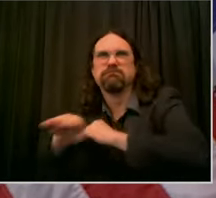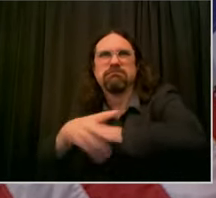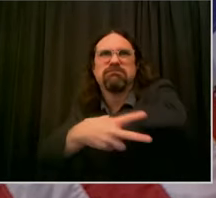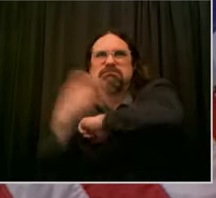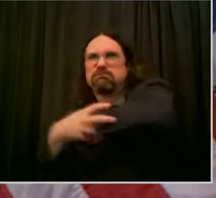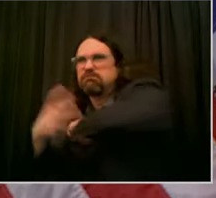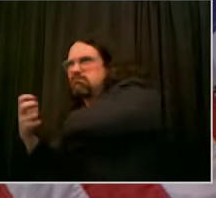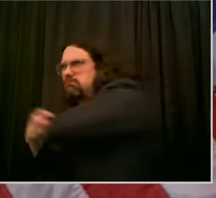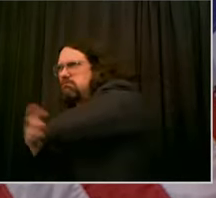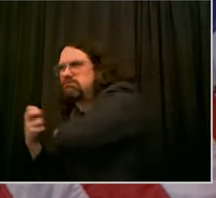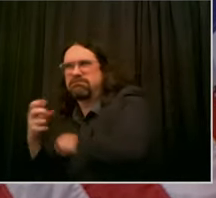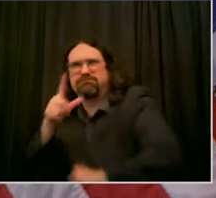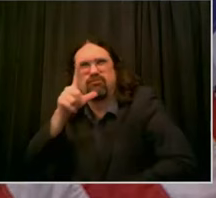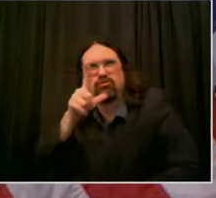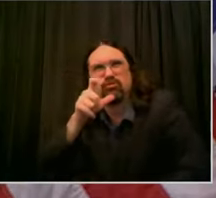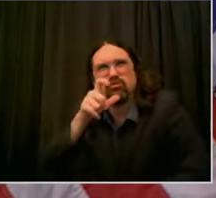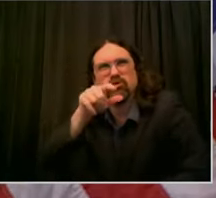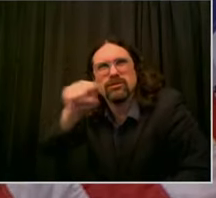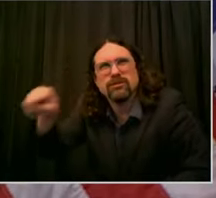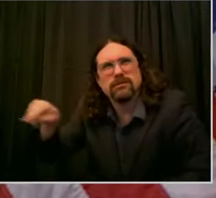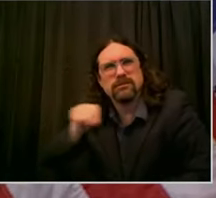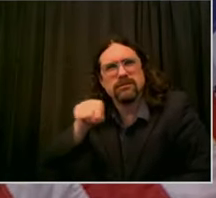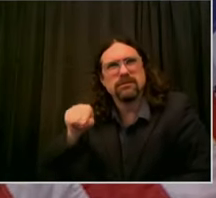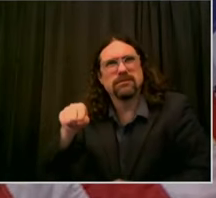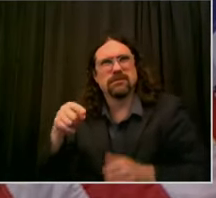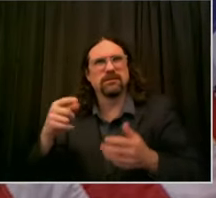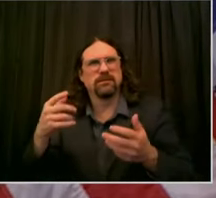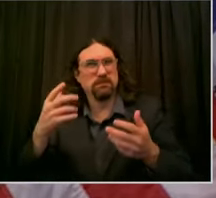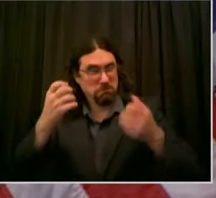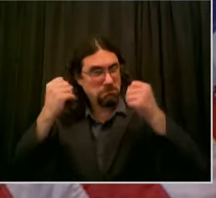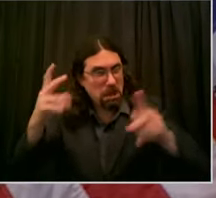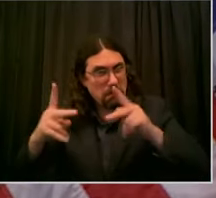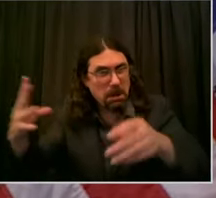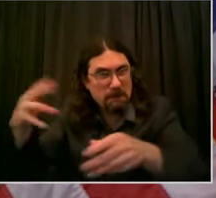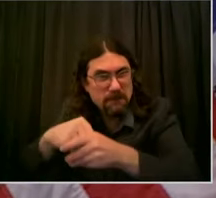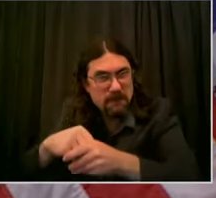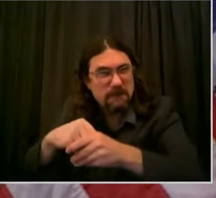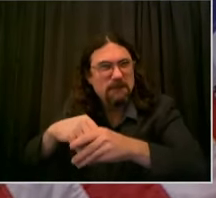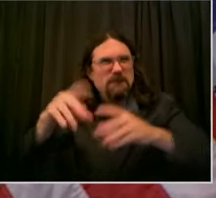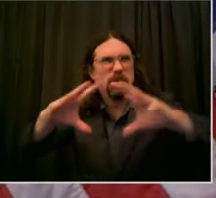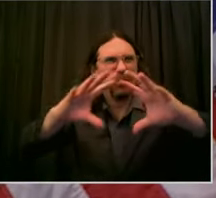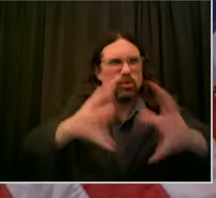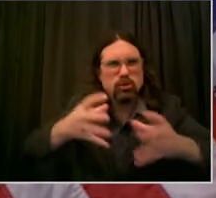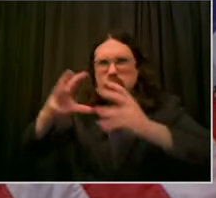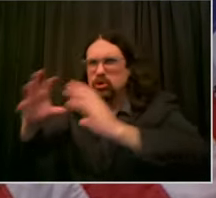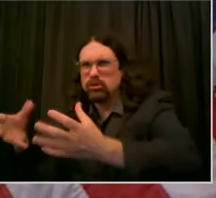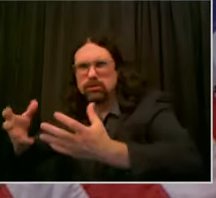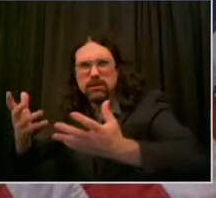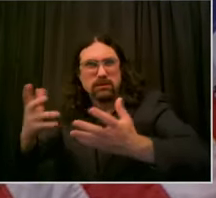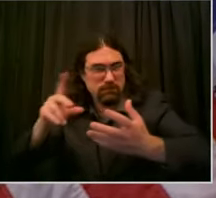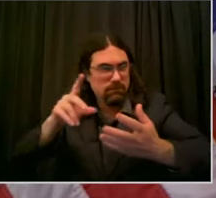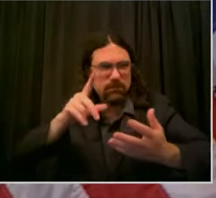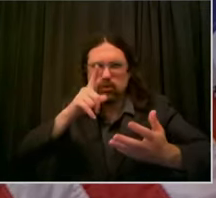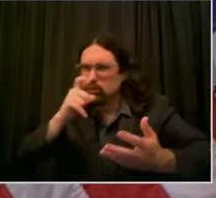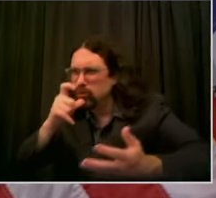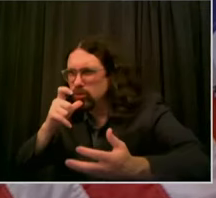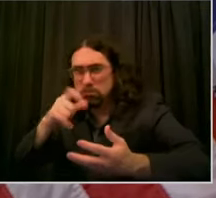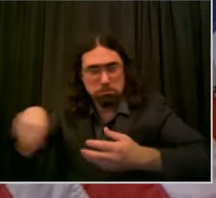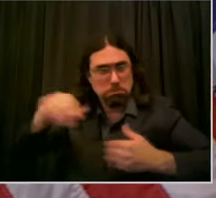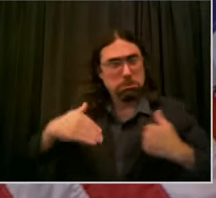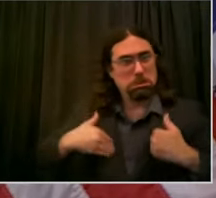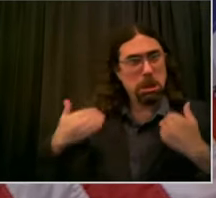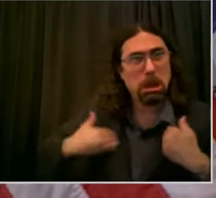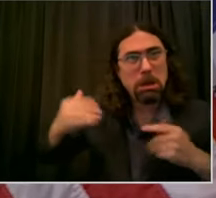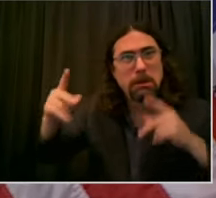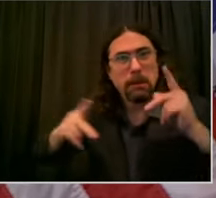using stolen out-of-state U-Hauls to transport the pilfered merch. And then secondly, for you, Mr.